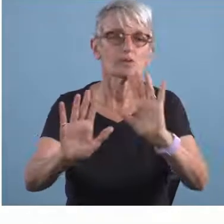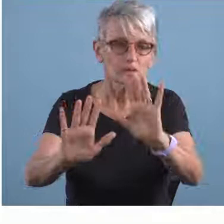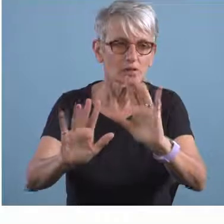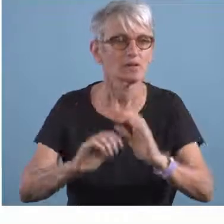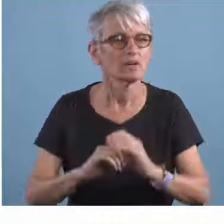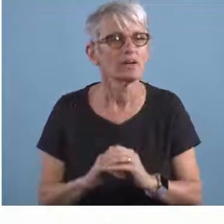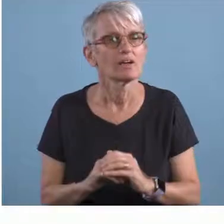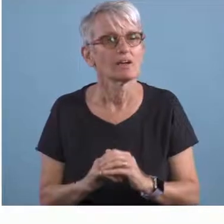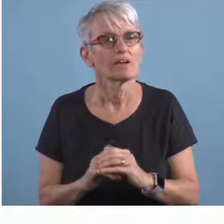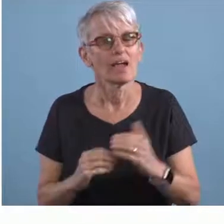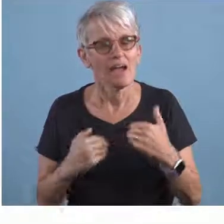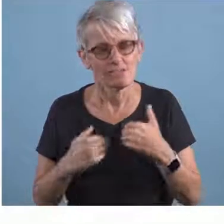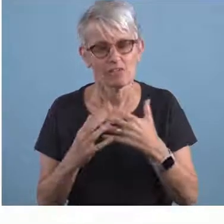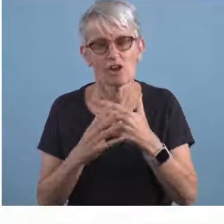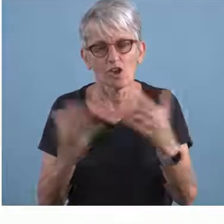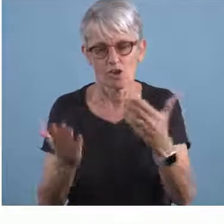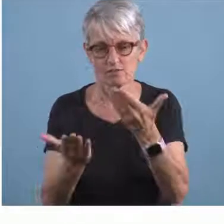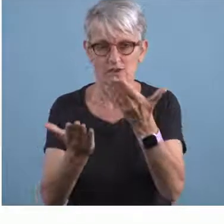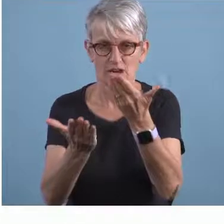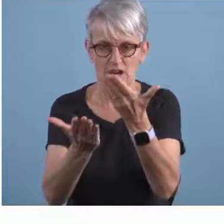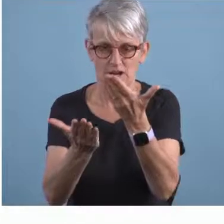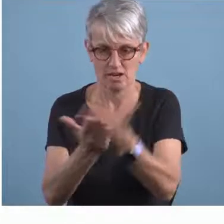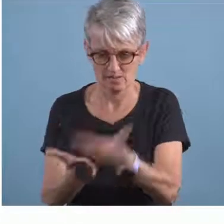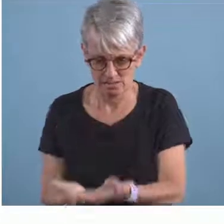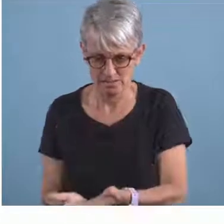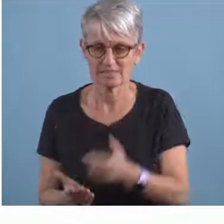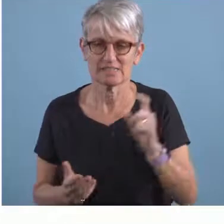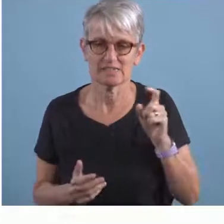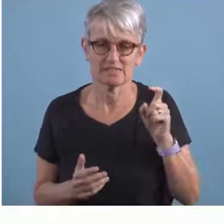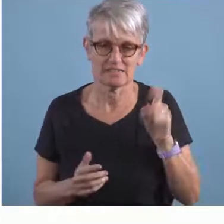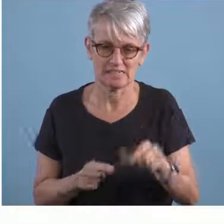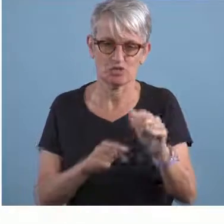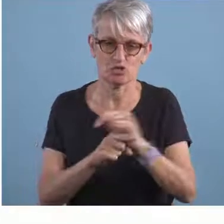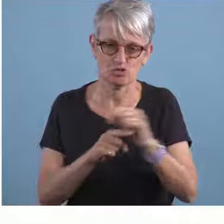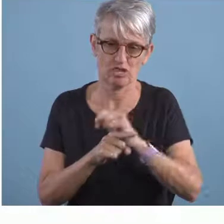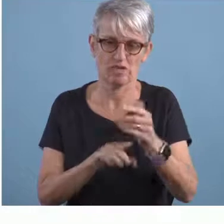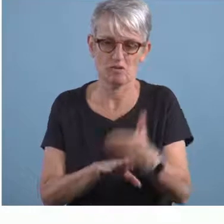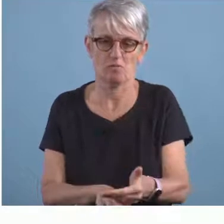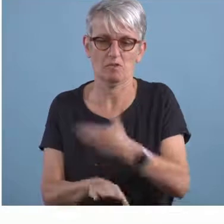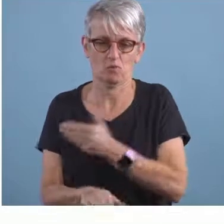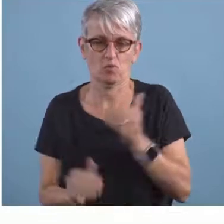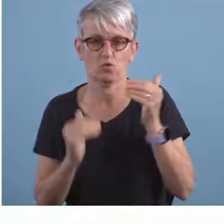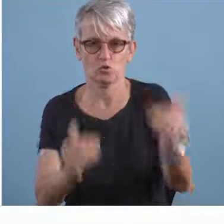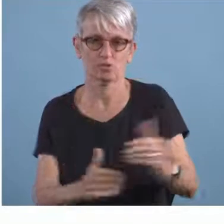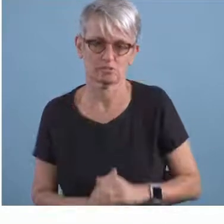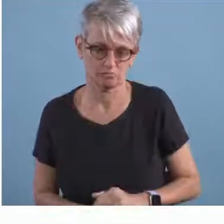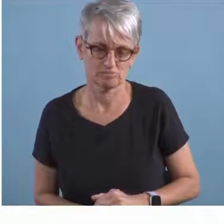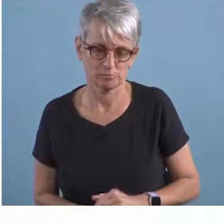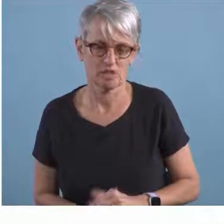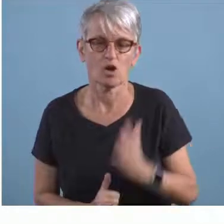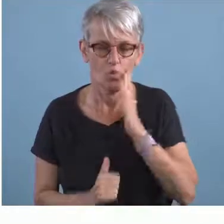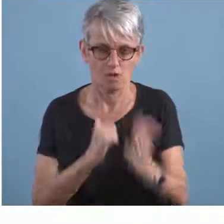a lot of evidence that some training prior to starting might be